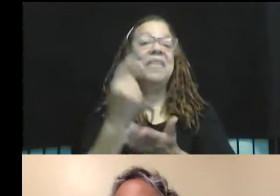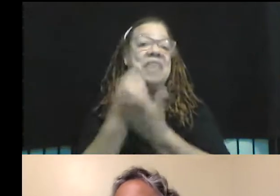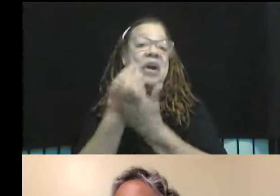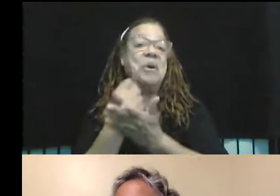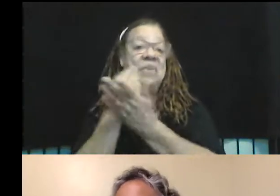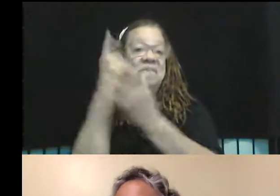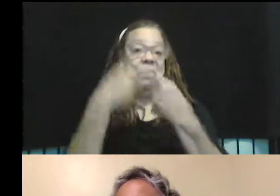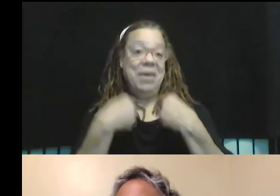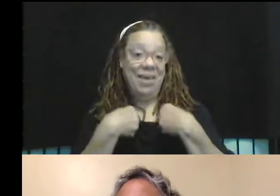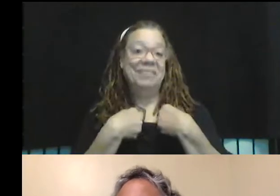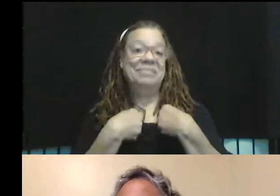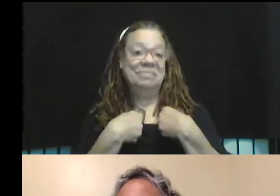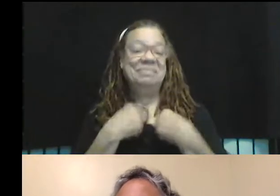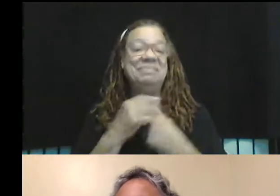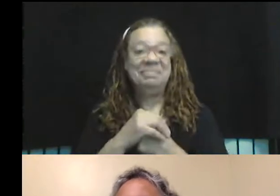Mm.